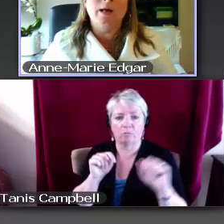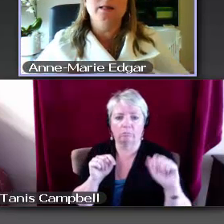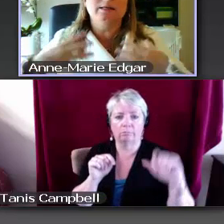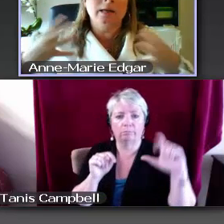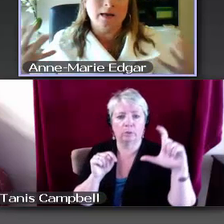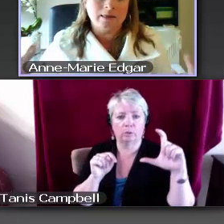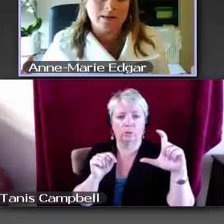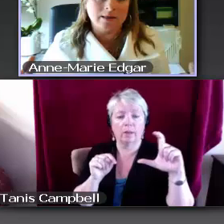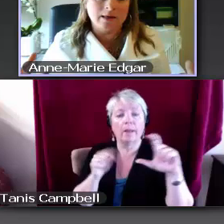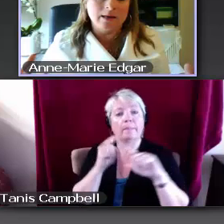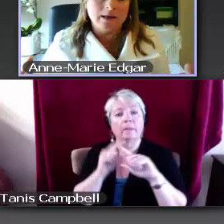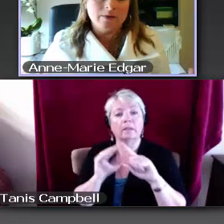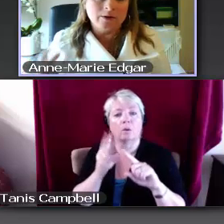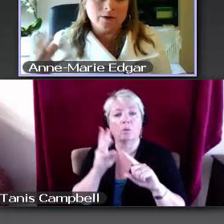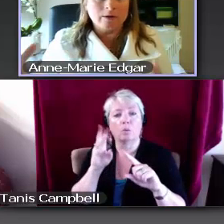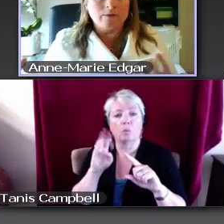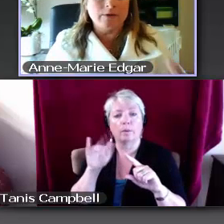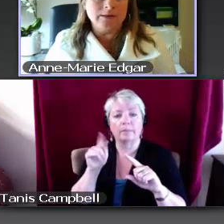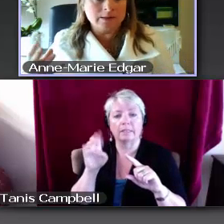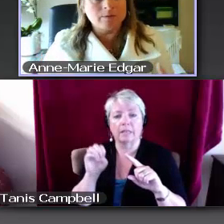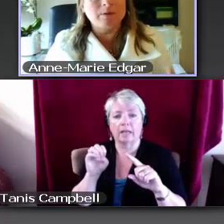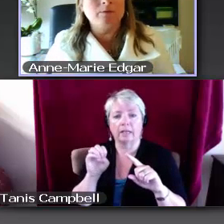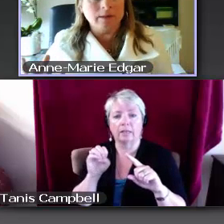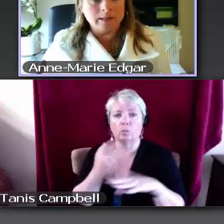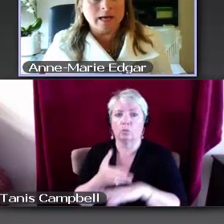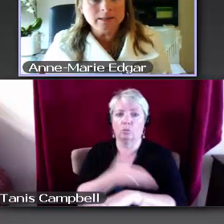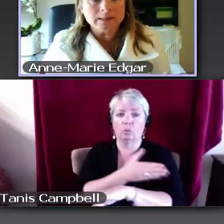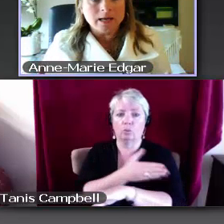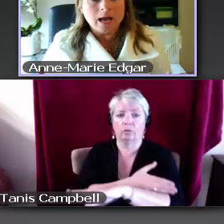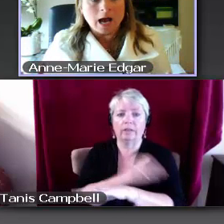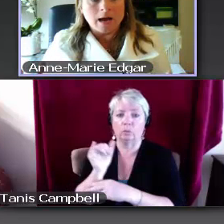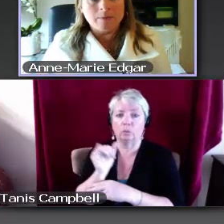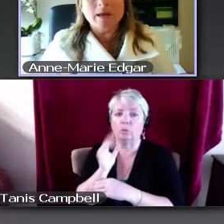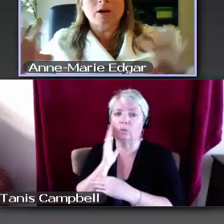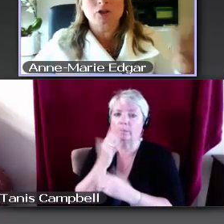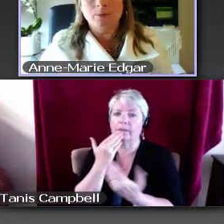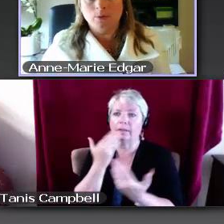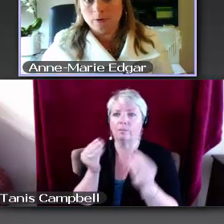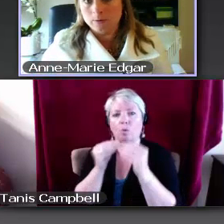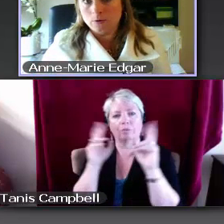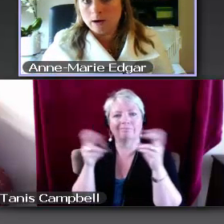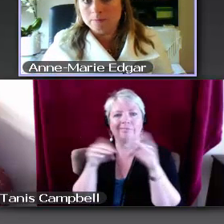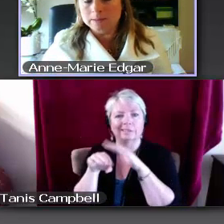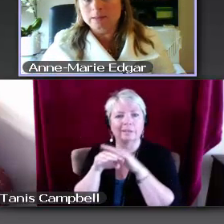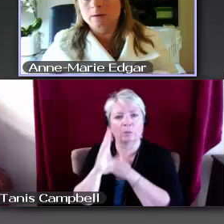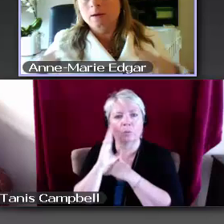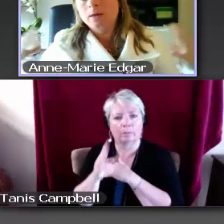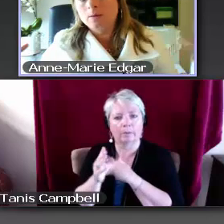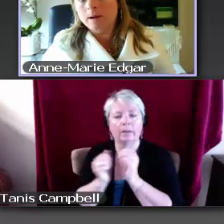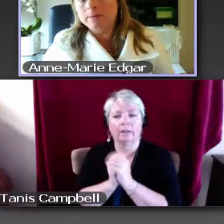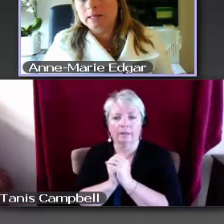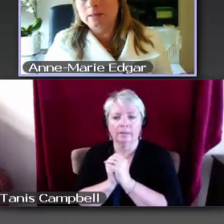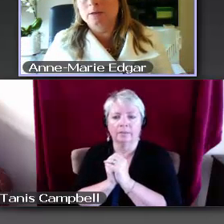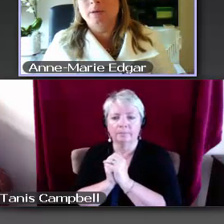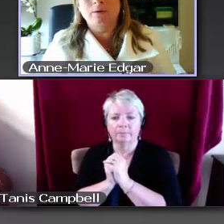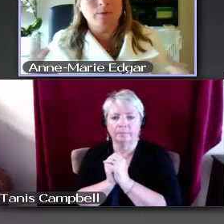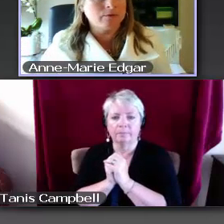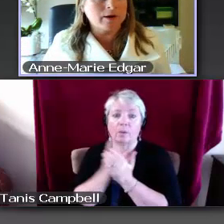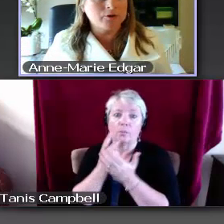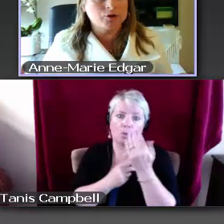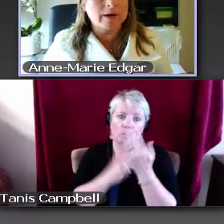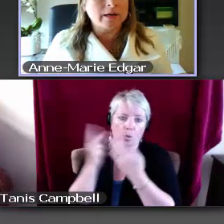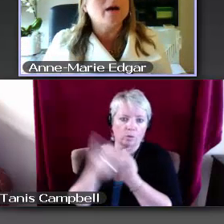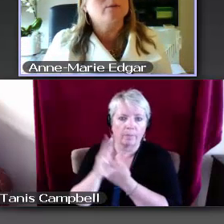website as well, and I think that the look and feel is going to be really nice. Actually, in both our programs, the websites are